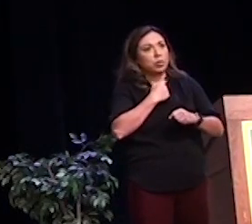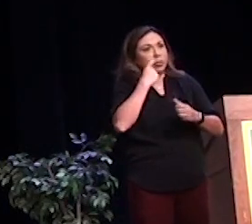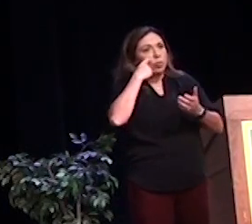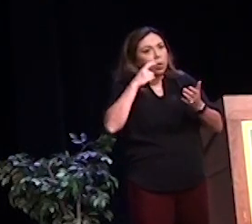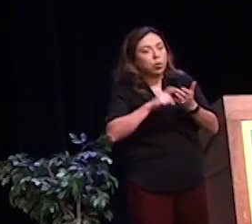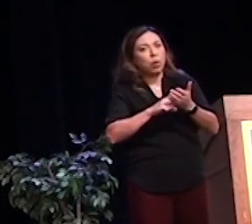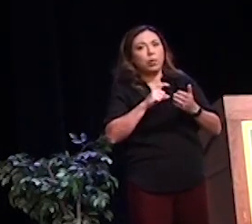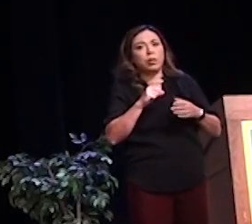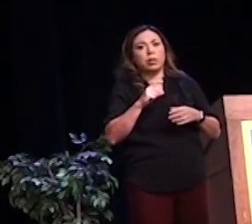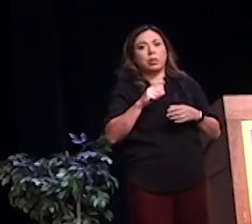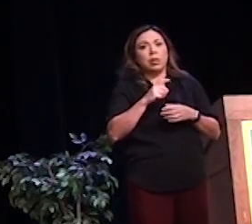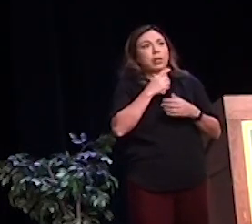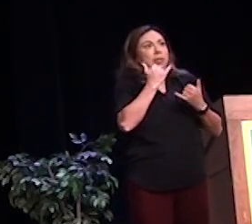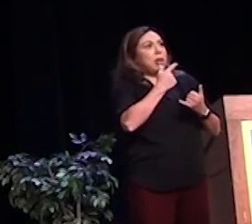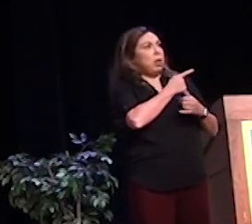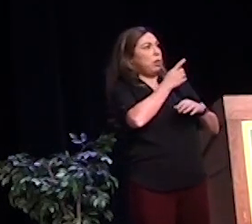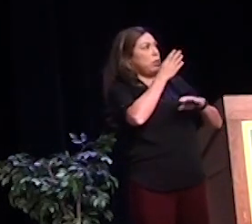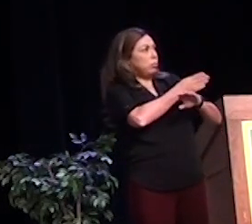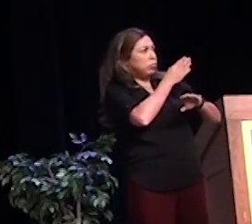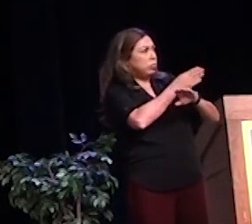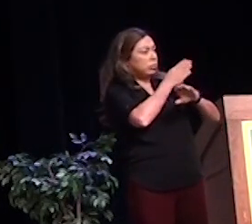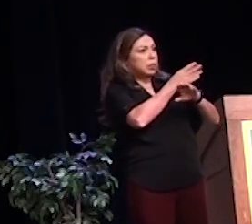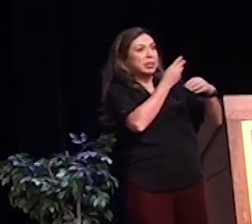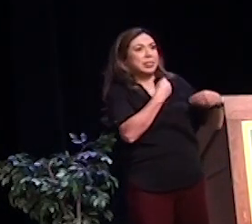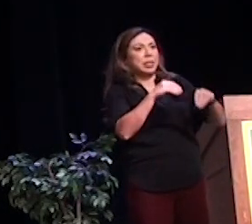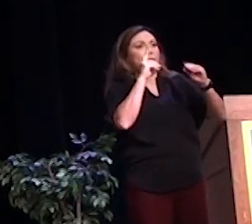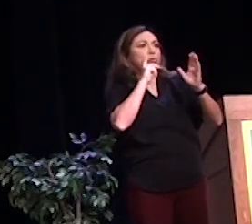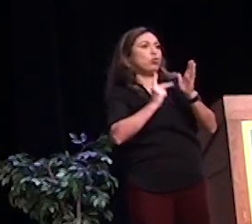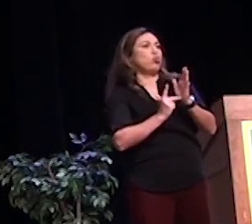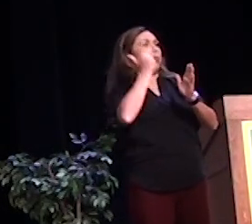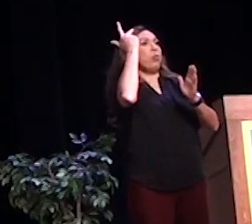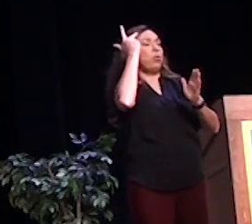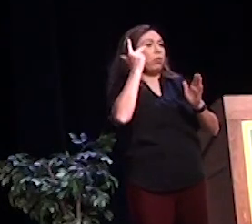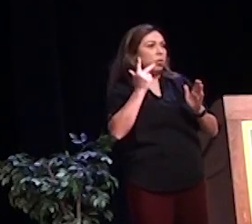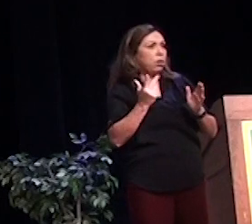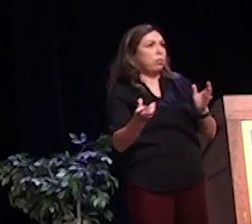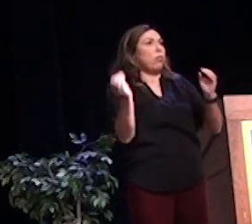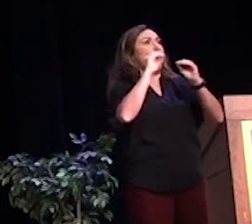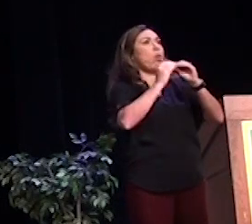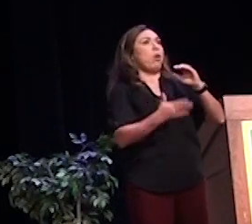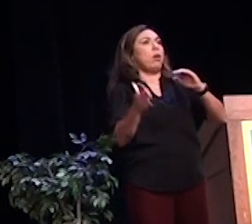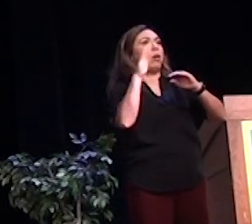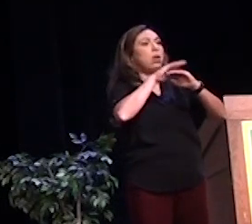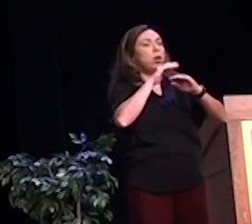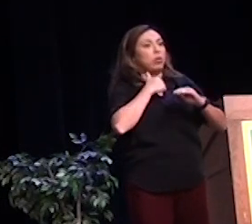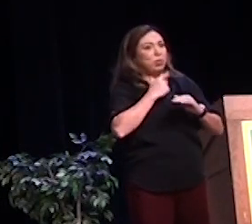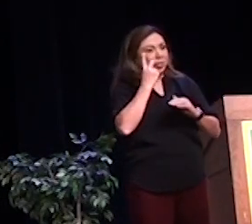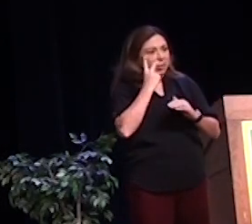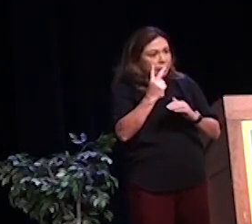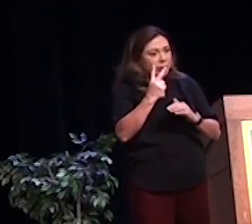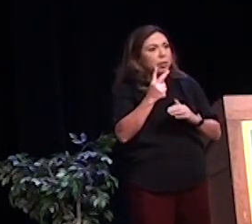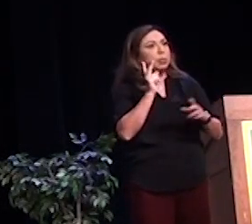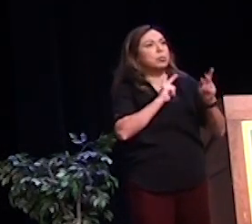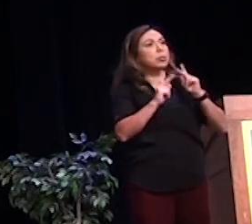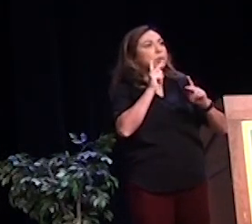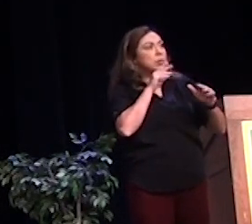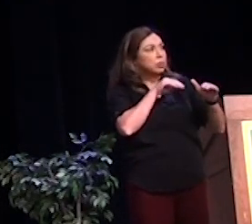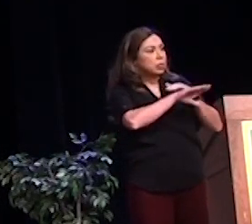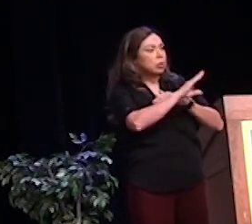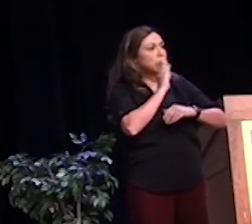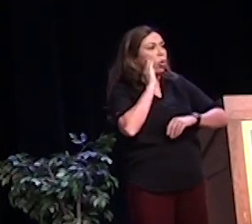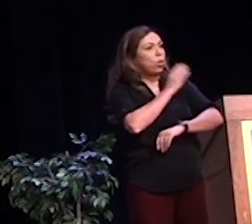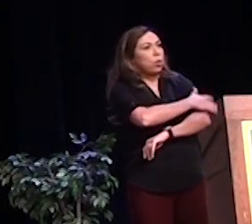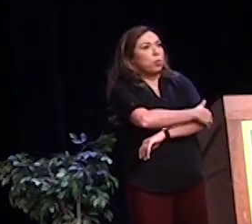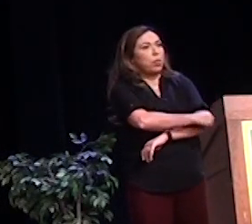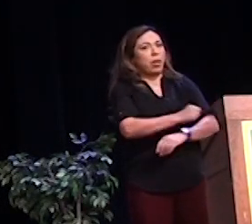certain coming and buying and flipping and selling for triple or more. We see letters going to homeowners constantly. They're coming to